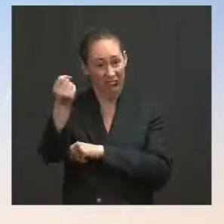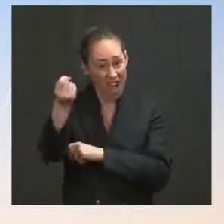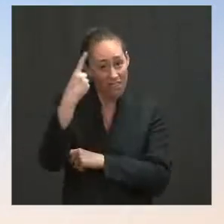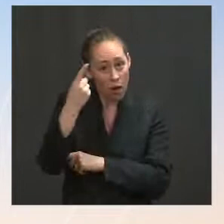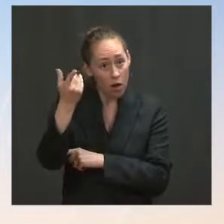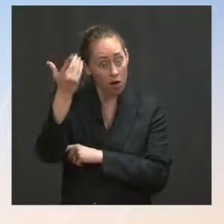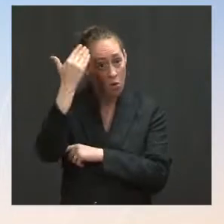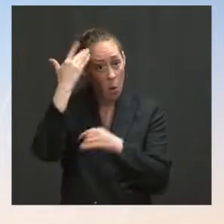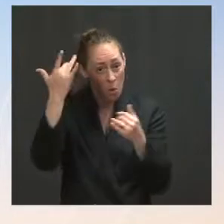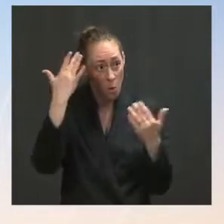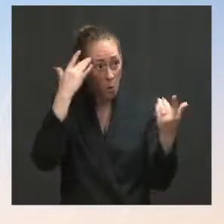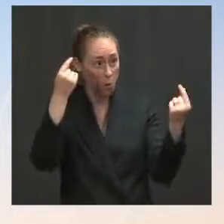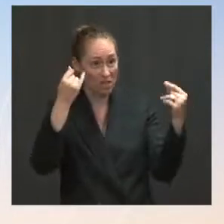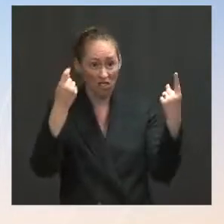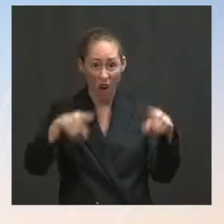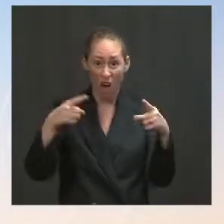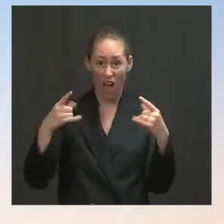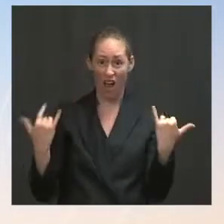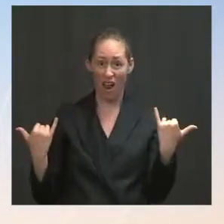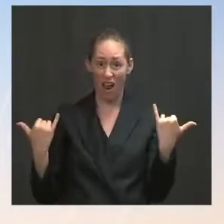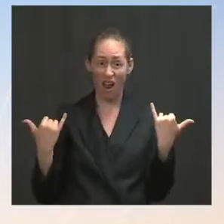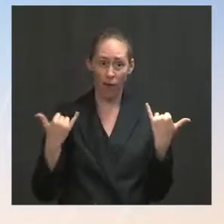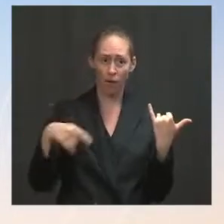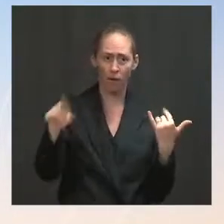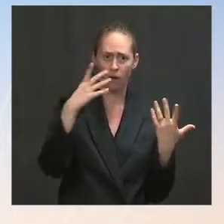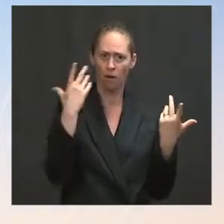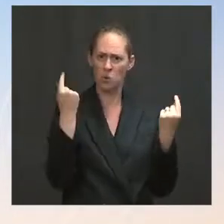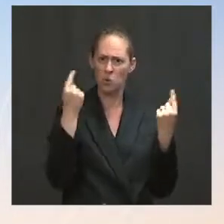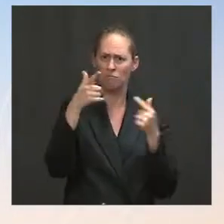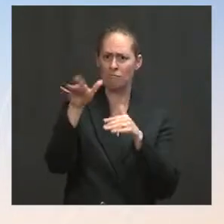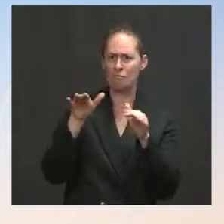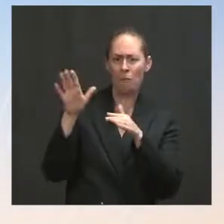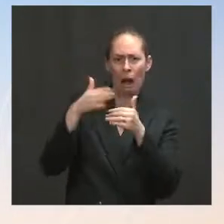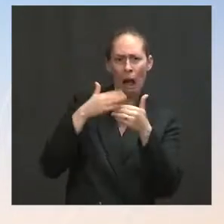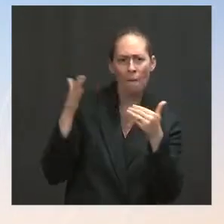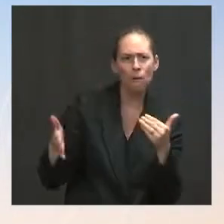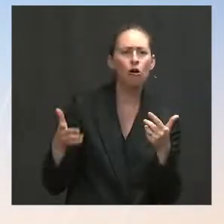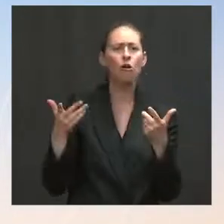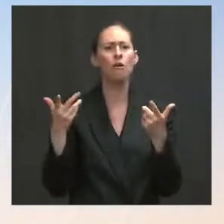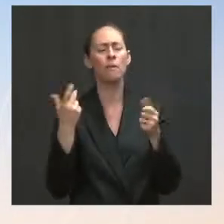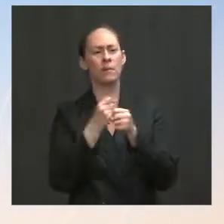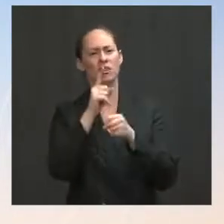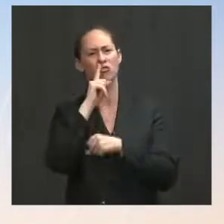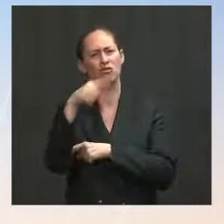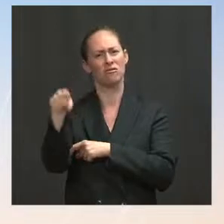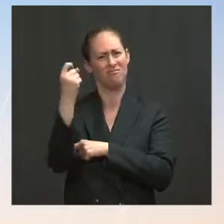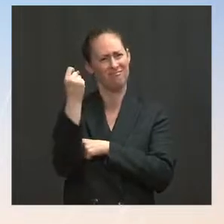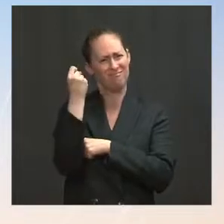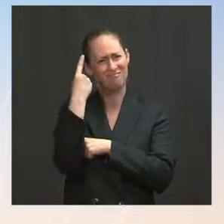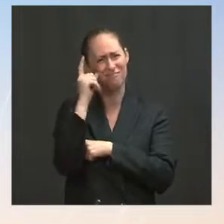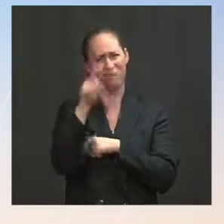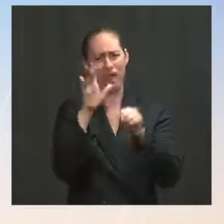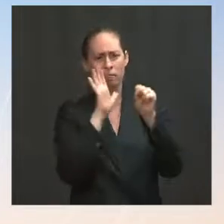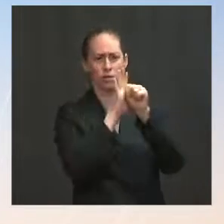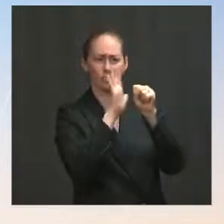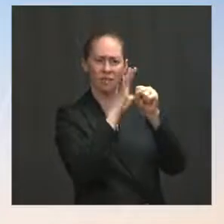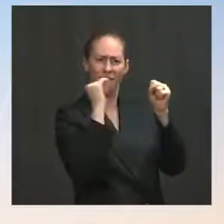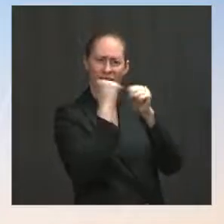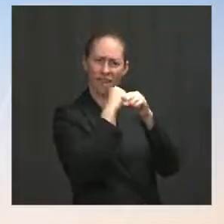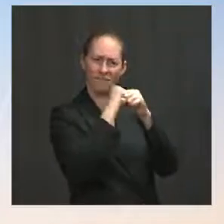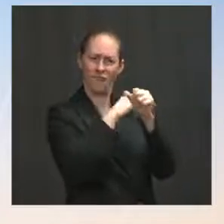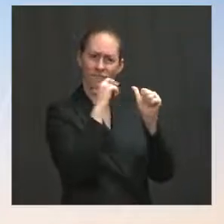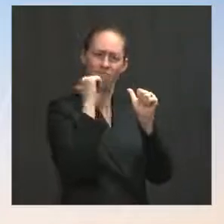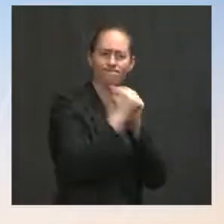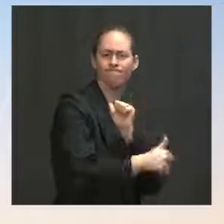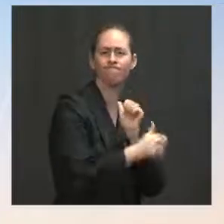they are informing their neighbors, and make sure they are fighting efforts to pass restrictive laws in their states. And on the history piece